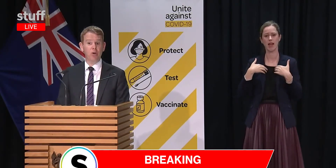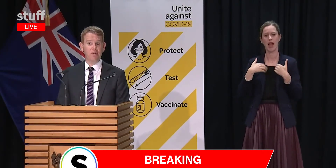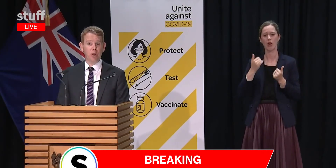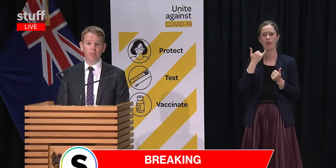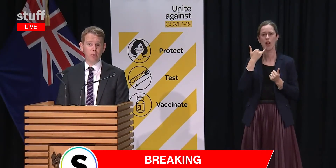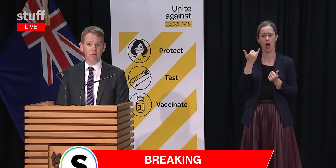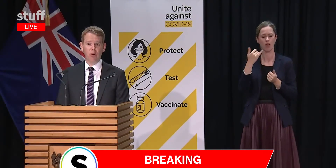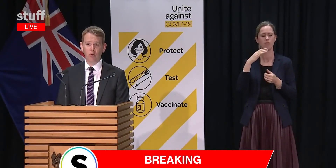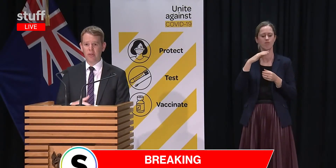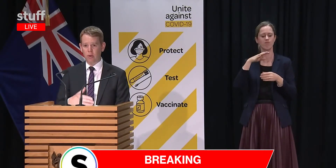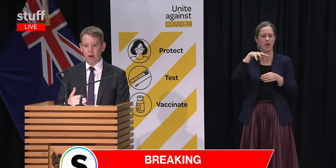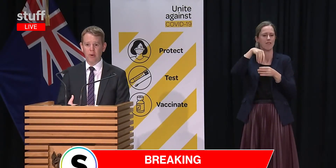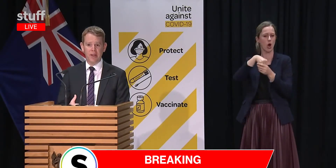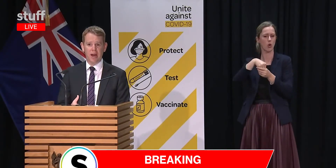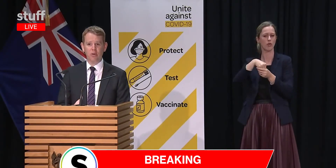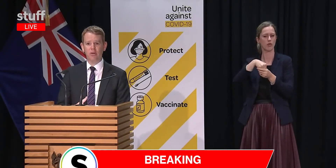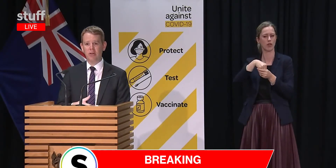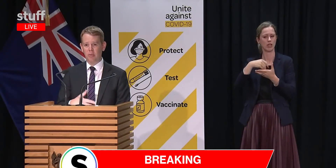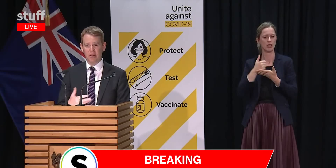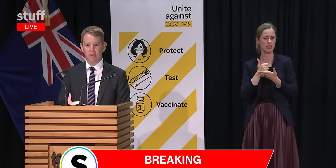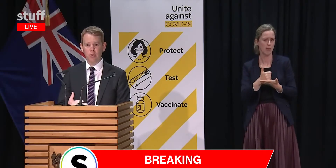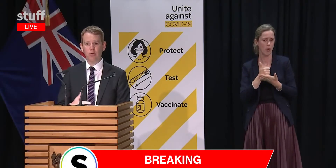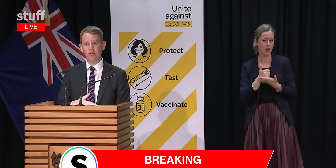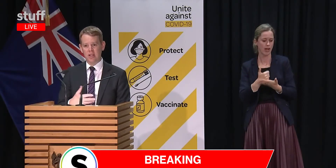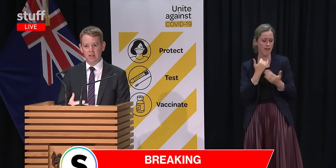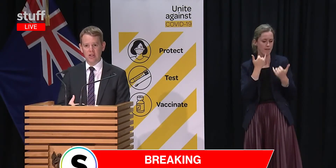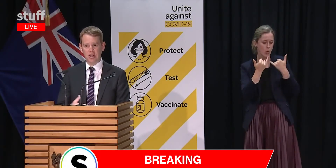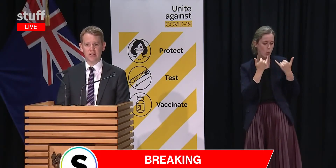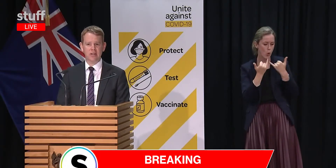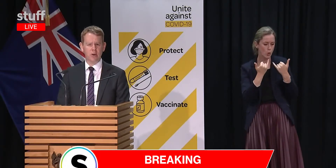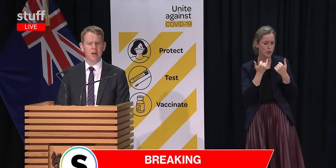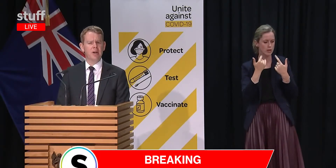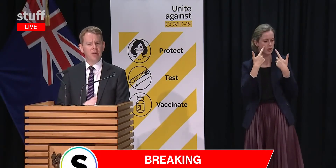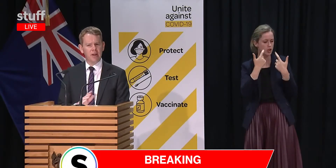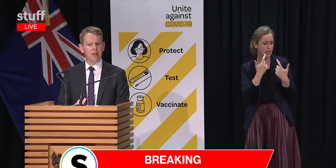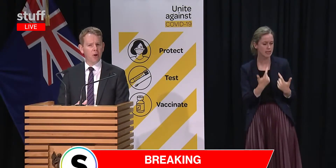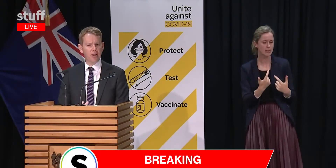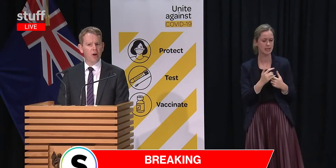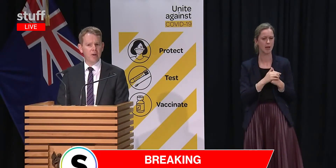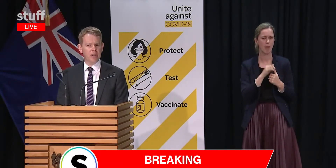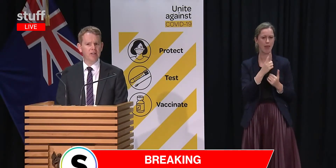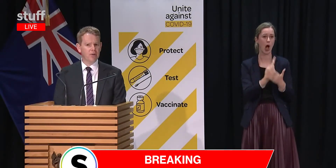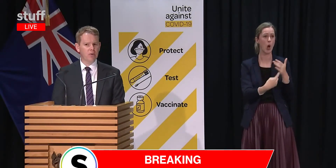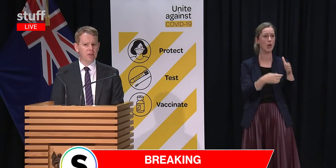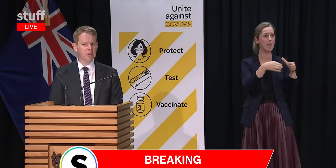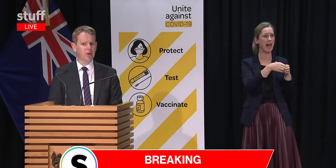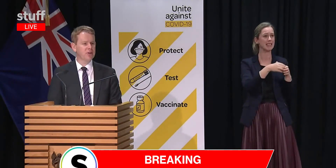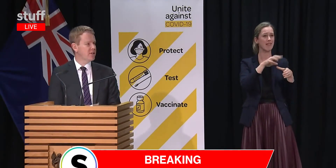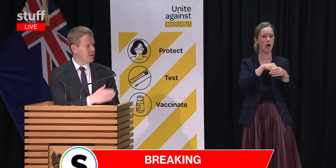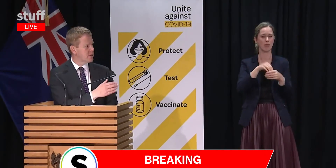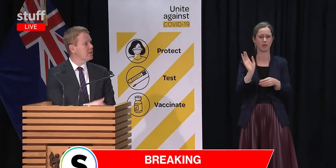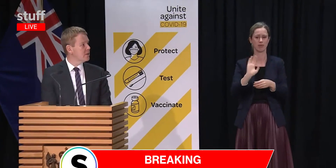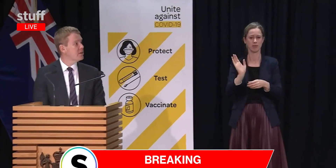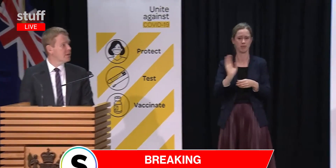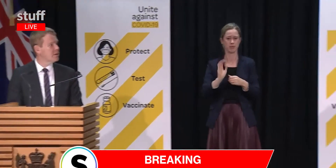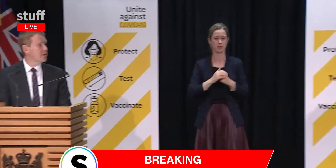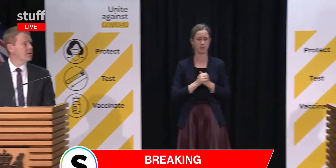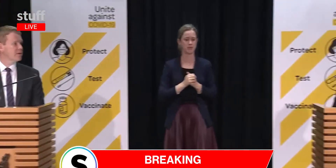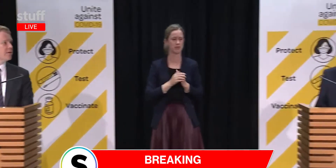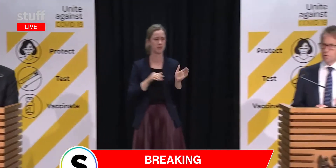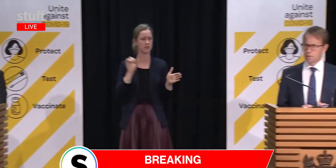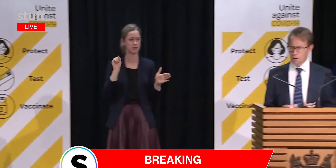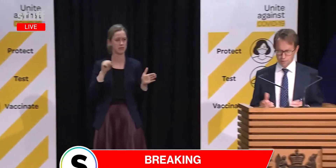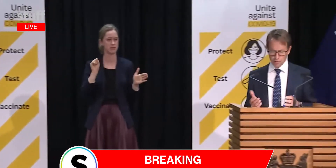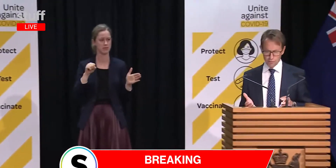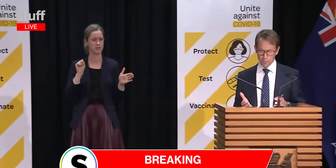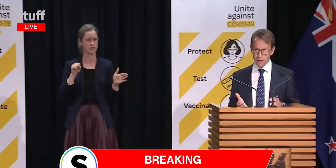playing a very, very important role with their health, with their phone calls, their checks and so on, but they're not the only ones involved in this process. Yes,